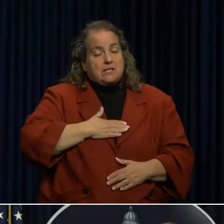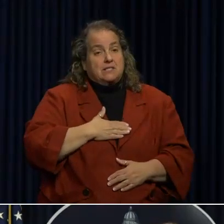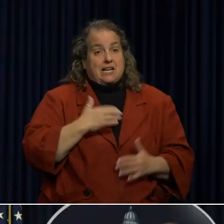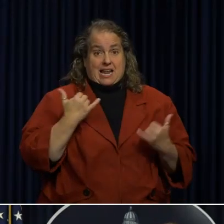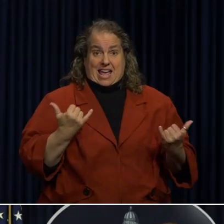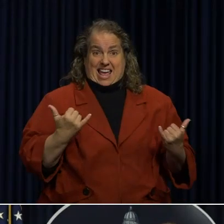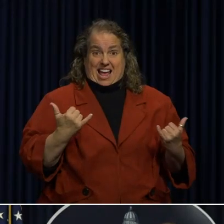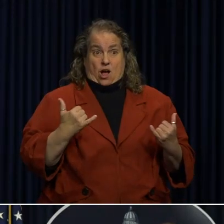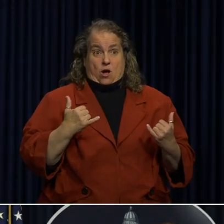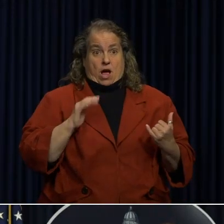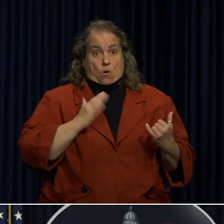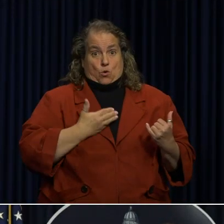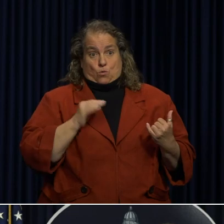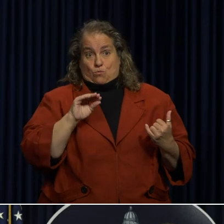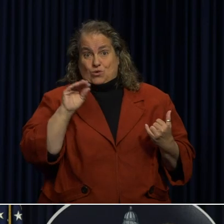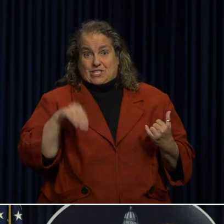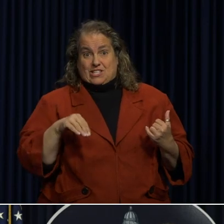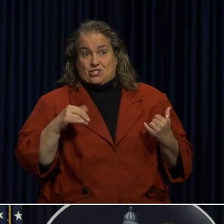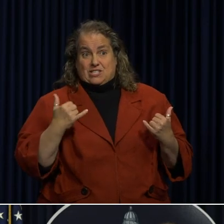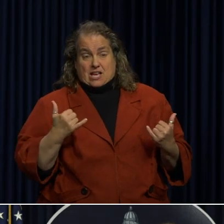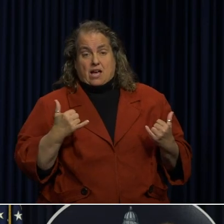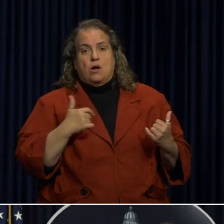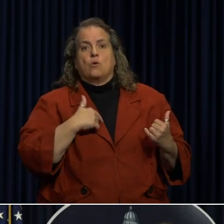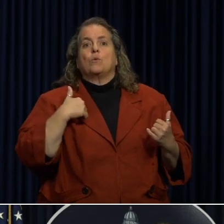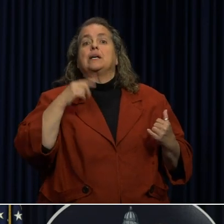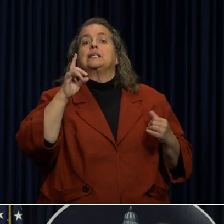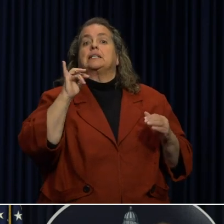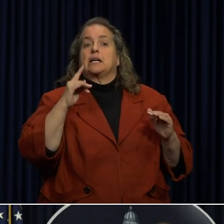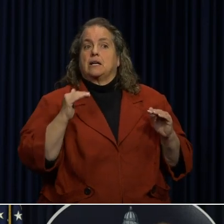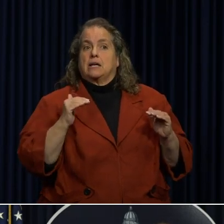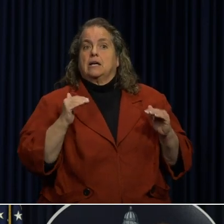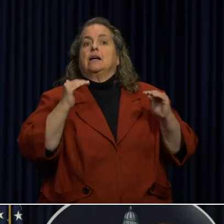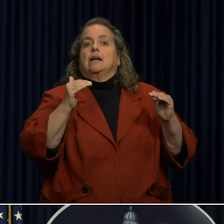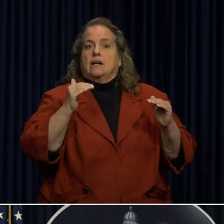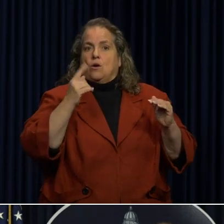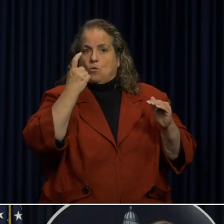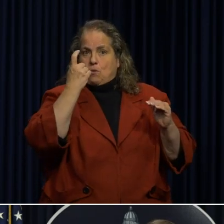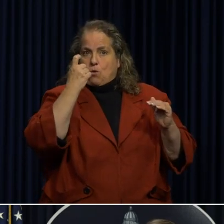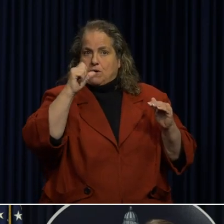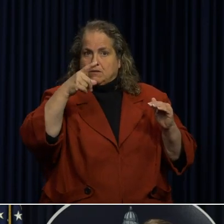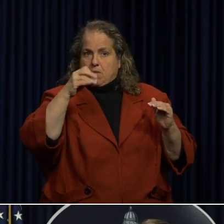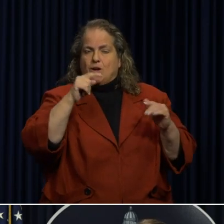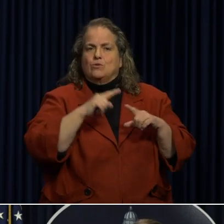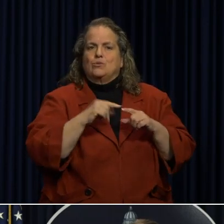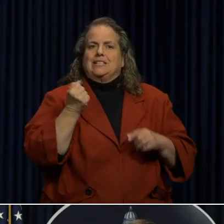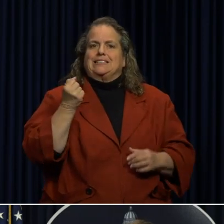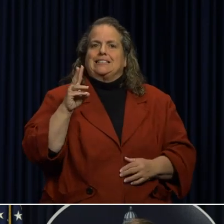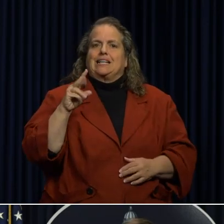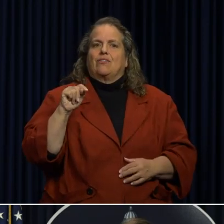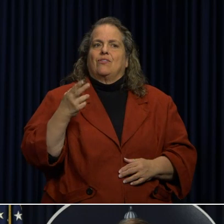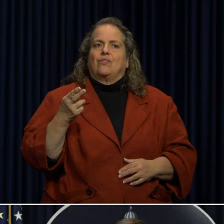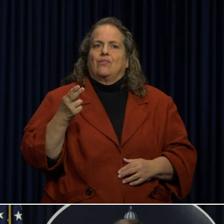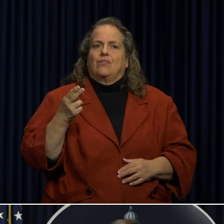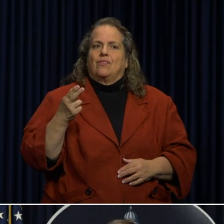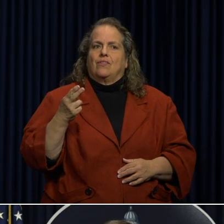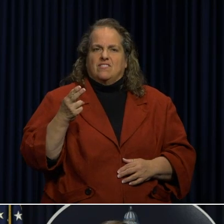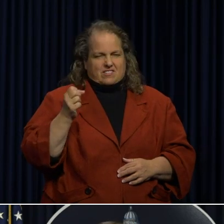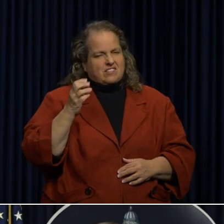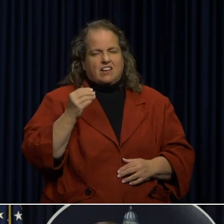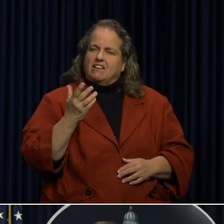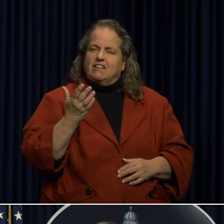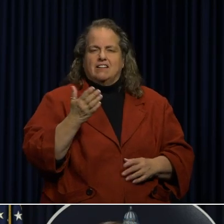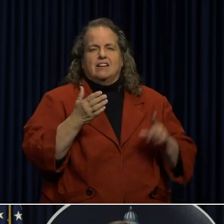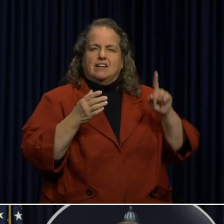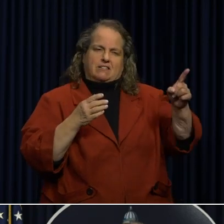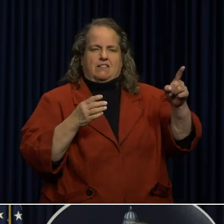how we are doing. So we have moved up one spot to 16th. So take that, Oregon. But